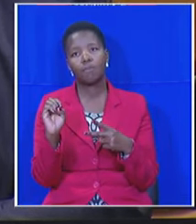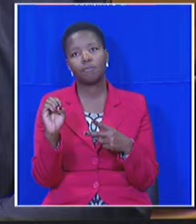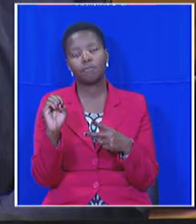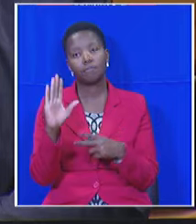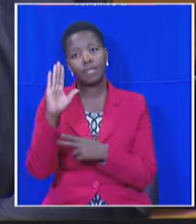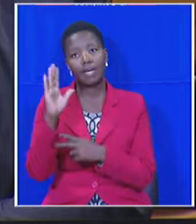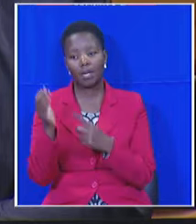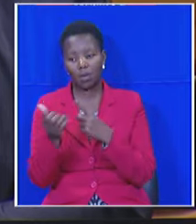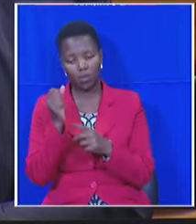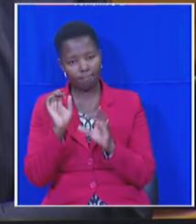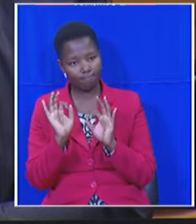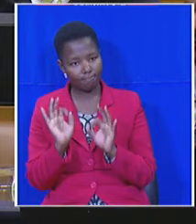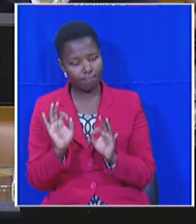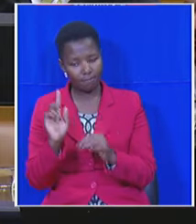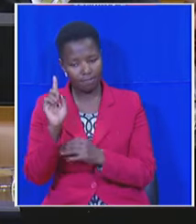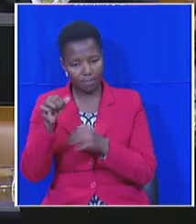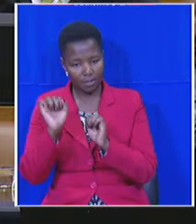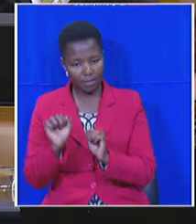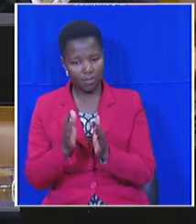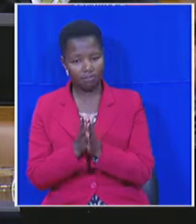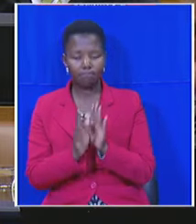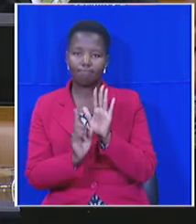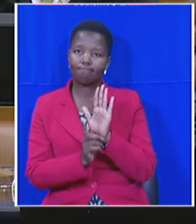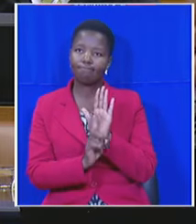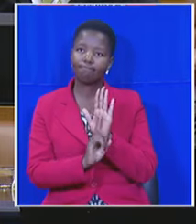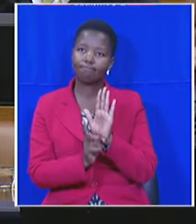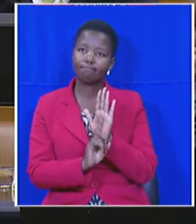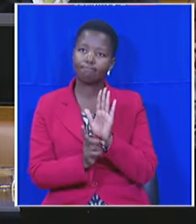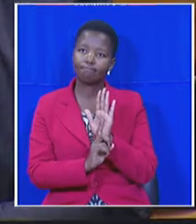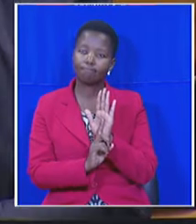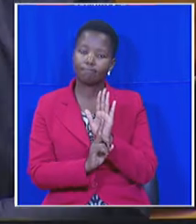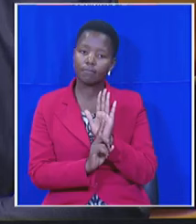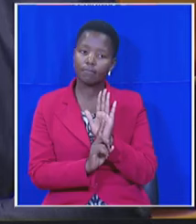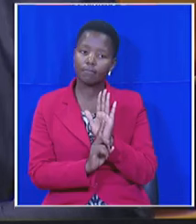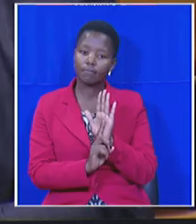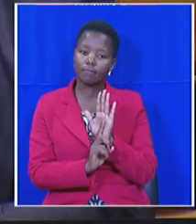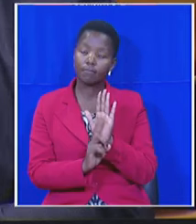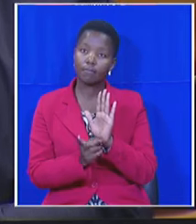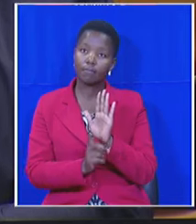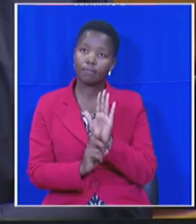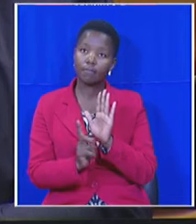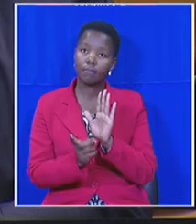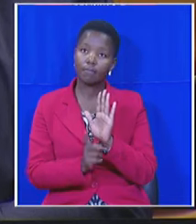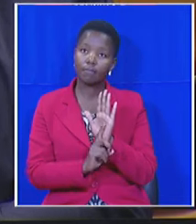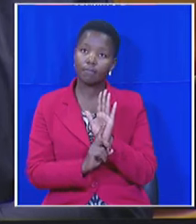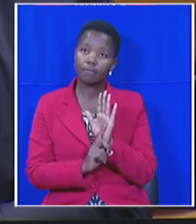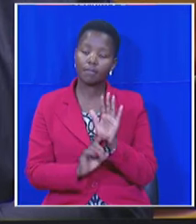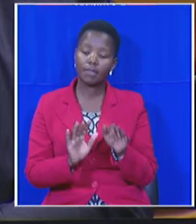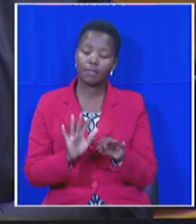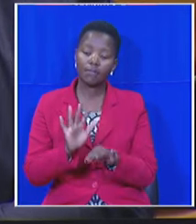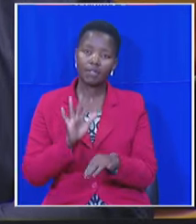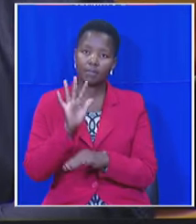I think the ayes have it. Chair, the DA calls for a division. A division having been called, the bells will be rung for 15